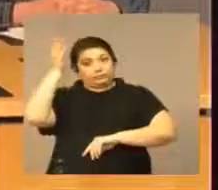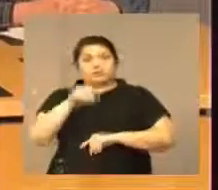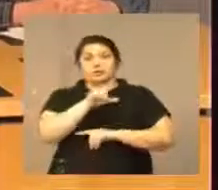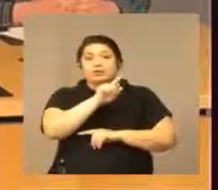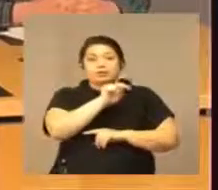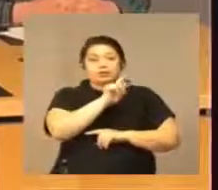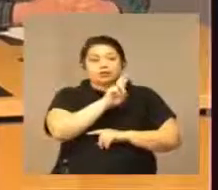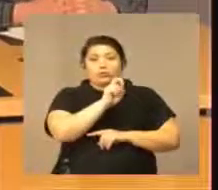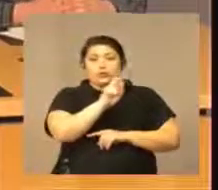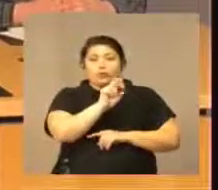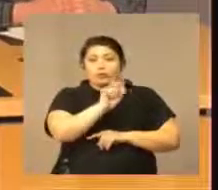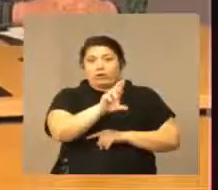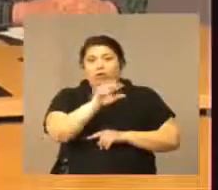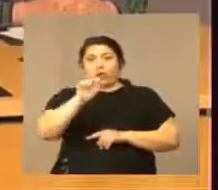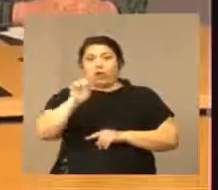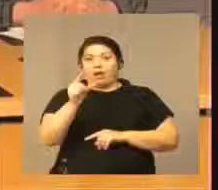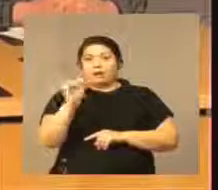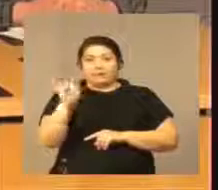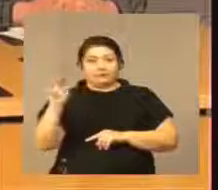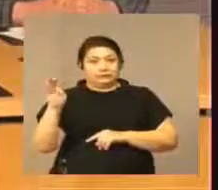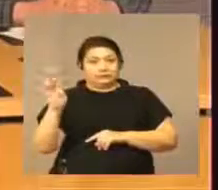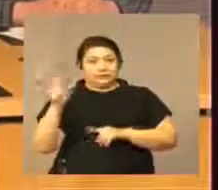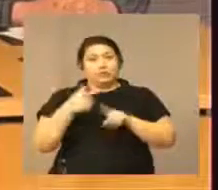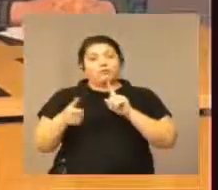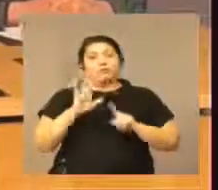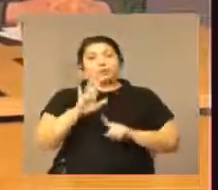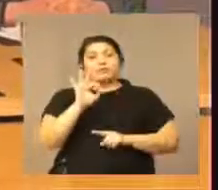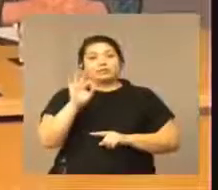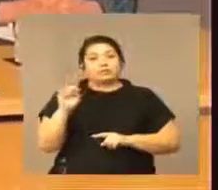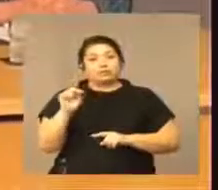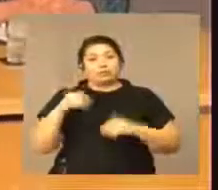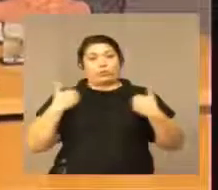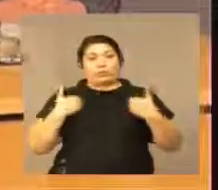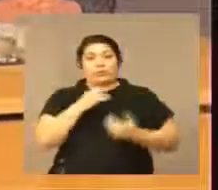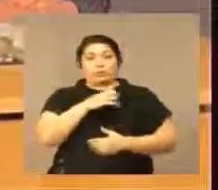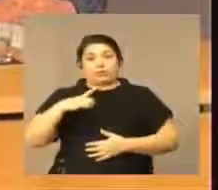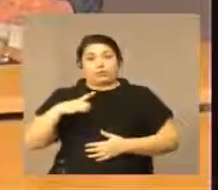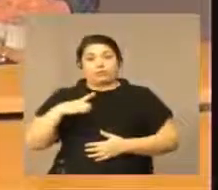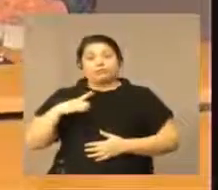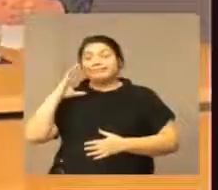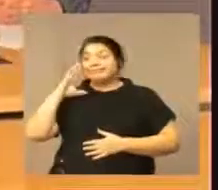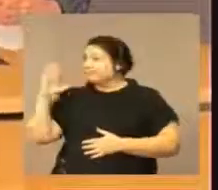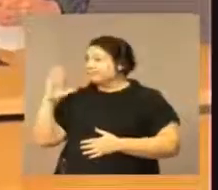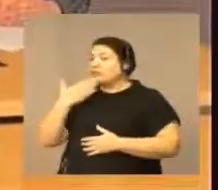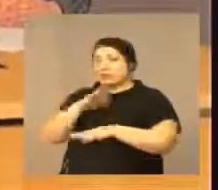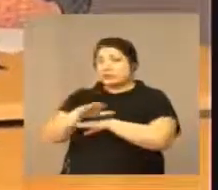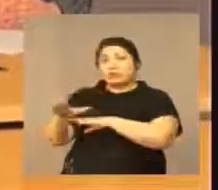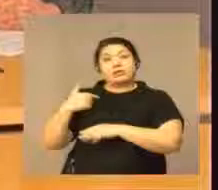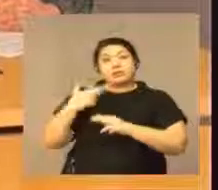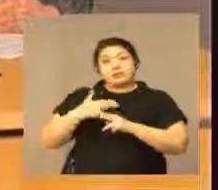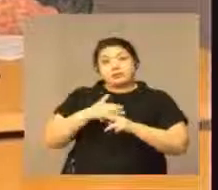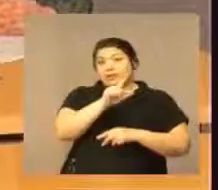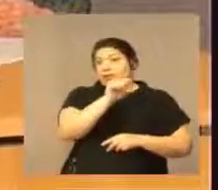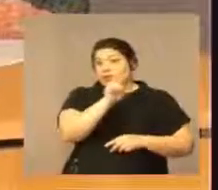Trevor Augustine from the AFN Youth Council. Good afternoon, everyone. My name is Trevor Augustine. I am